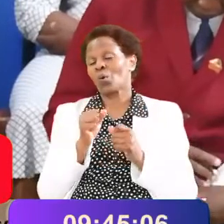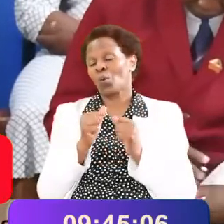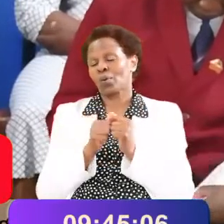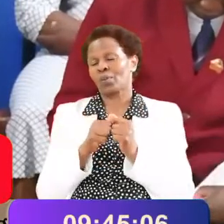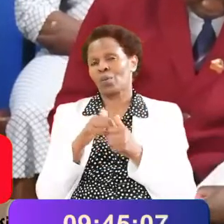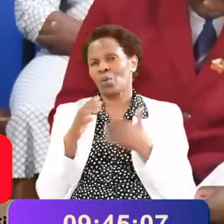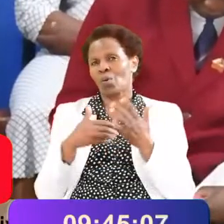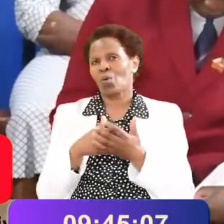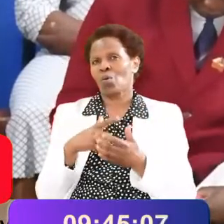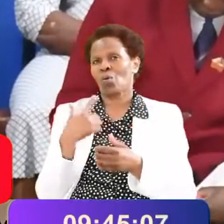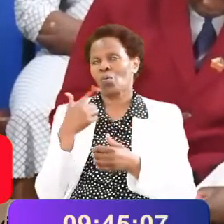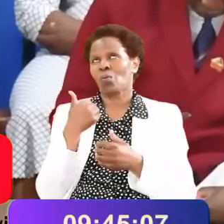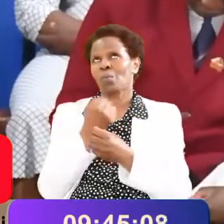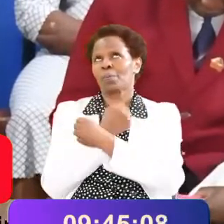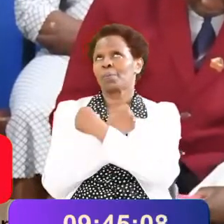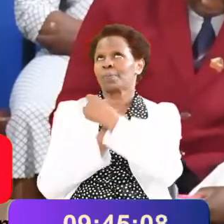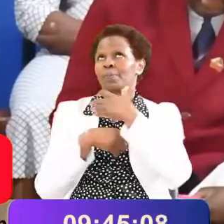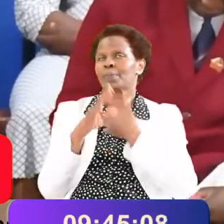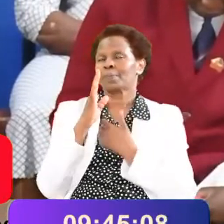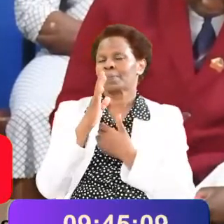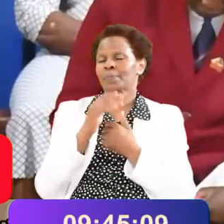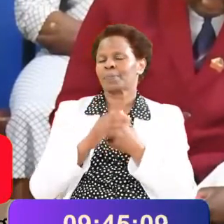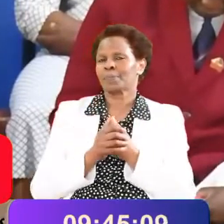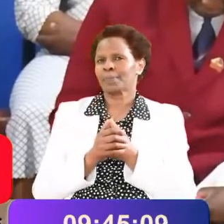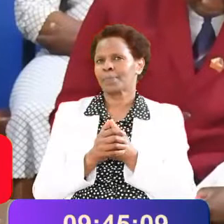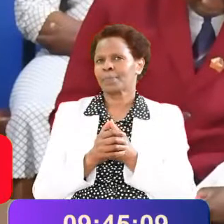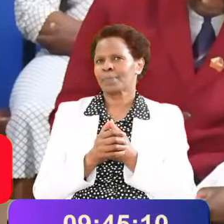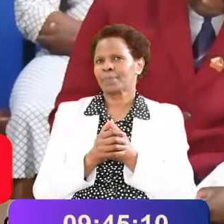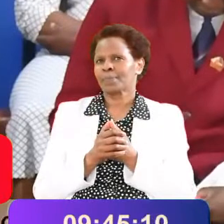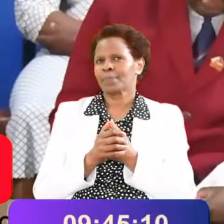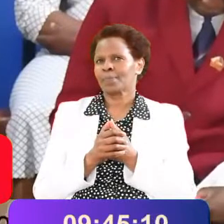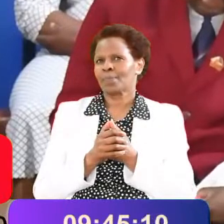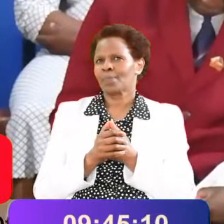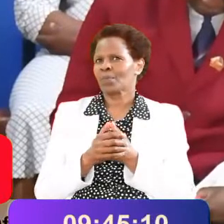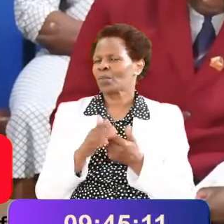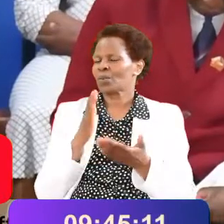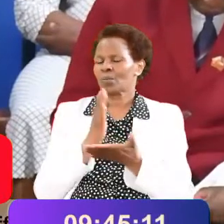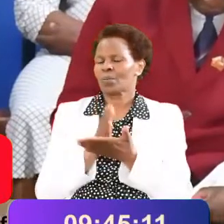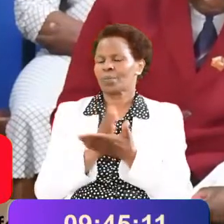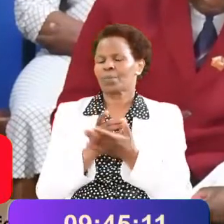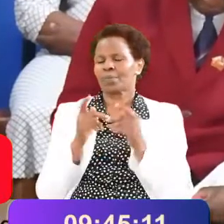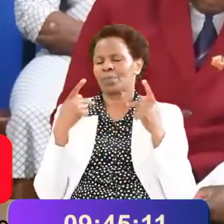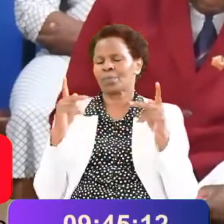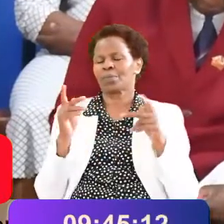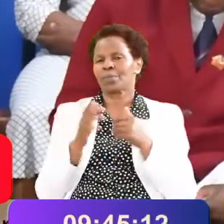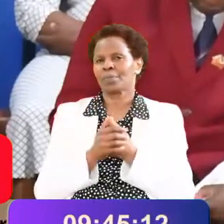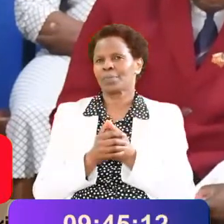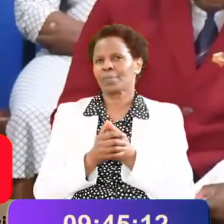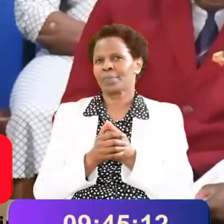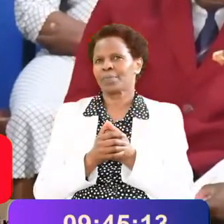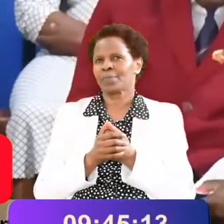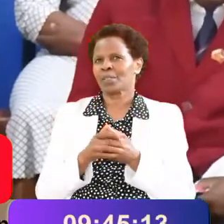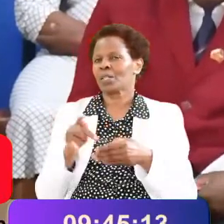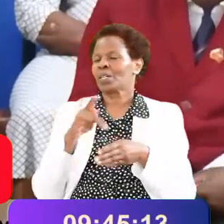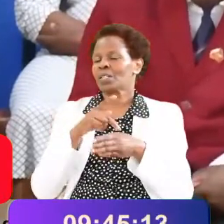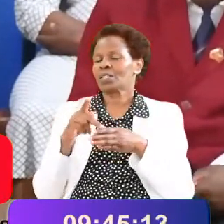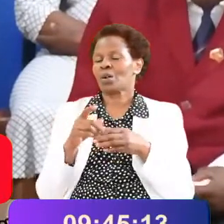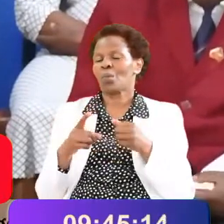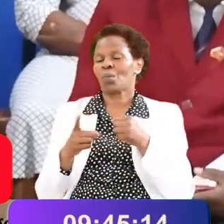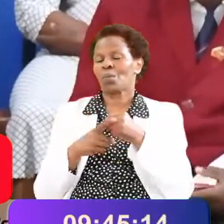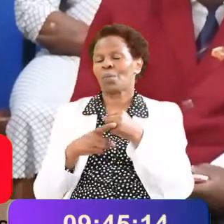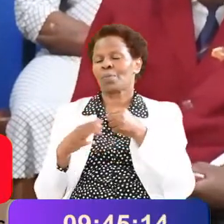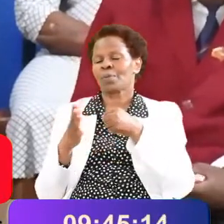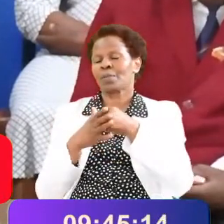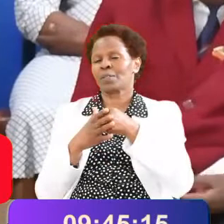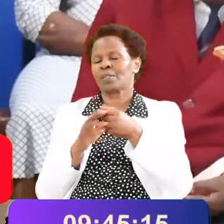So Isaiah 26 verse 3 is talking about perfect peace. And now the psalmist in Psalms 119 and verse